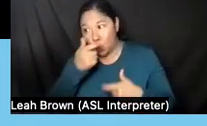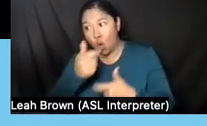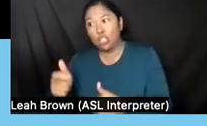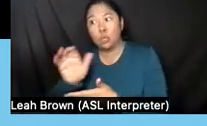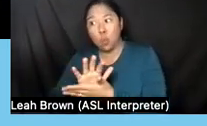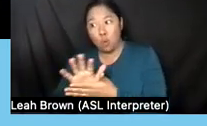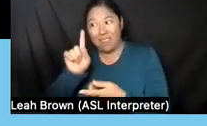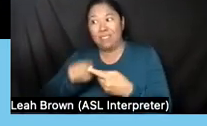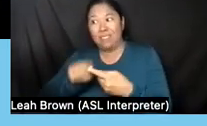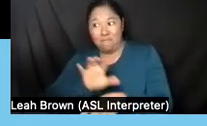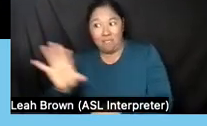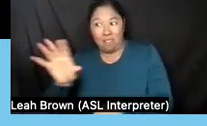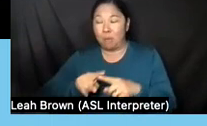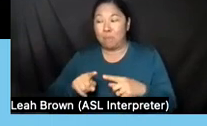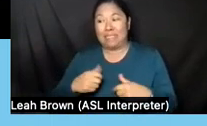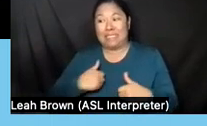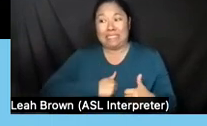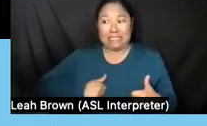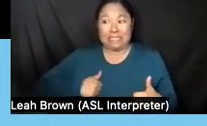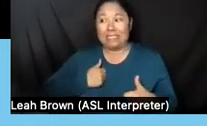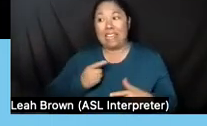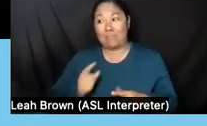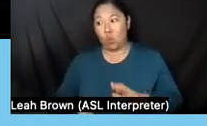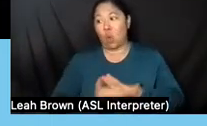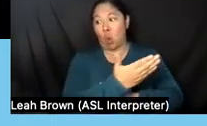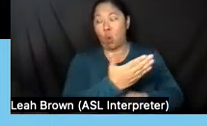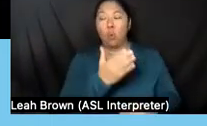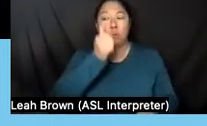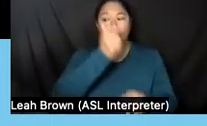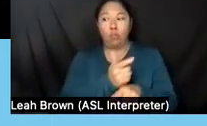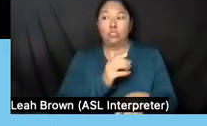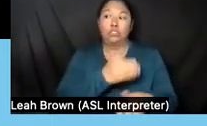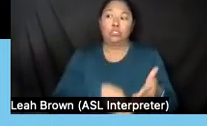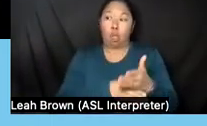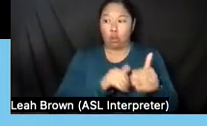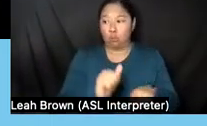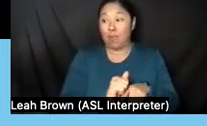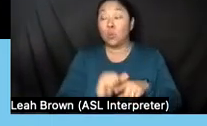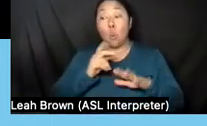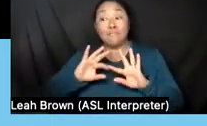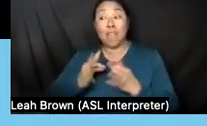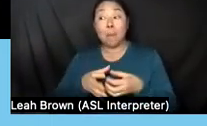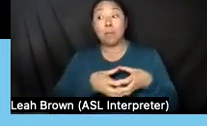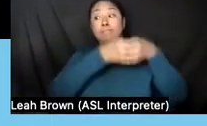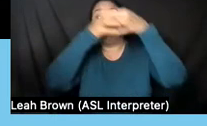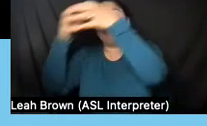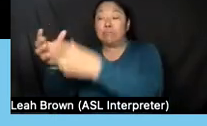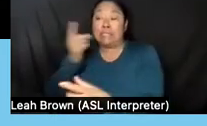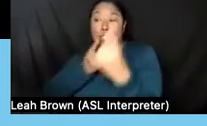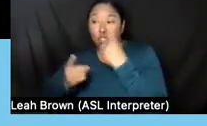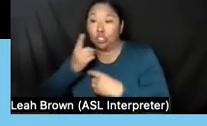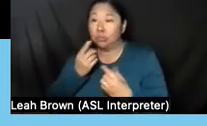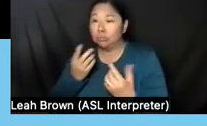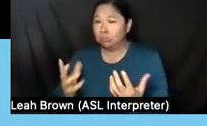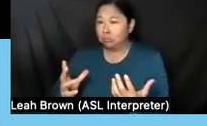5 o'clock, but we got to go to brother's soccer practice, or we're going to go grab dinner with the family instead. So just doing your best to support them when those changes